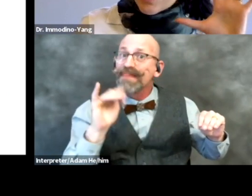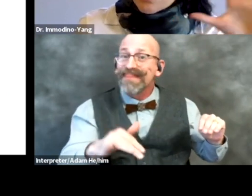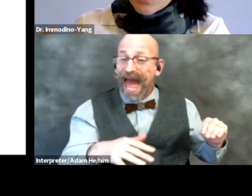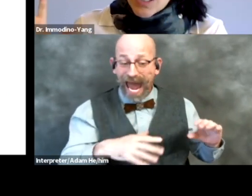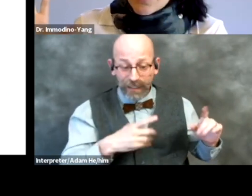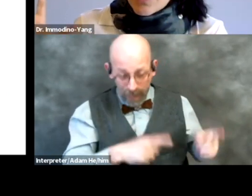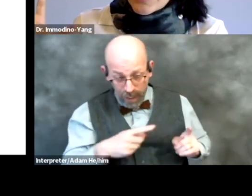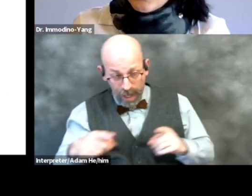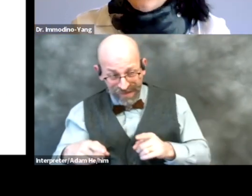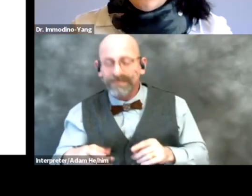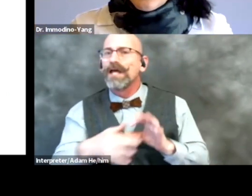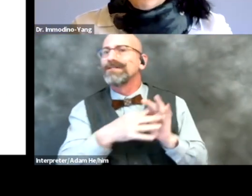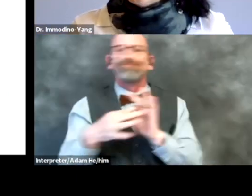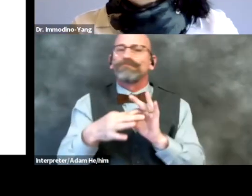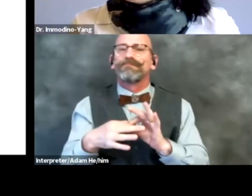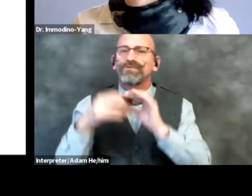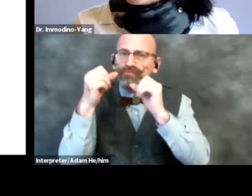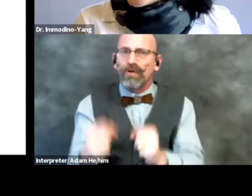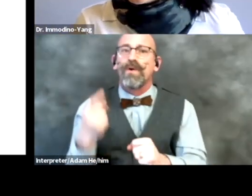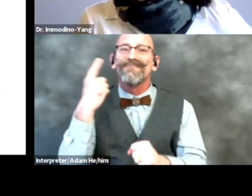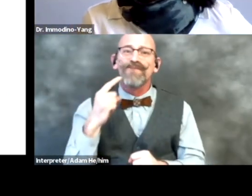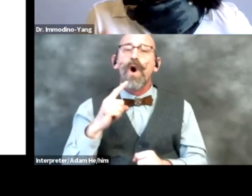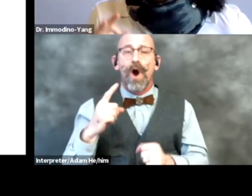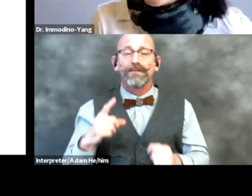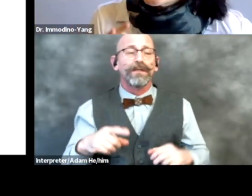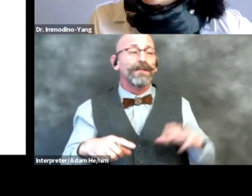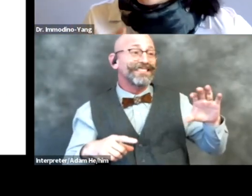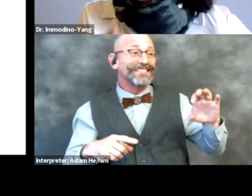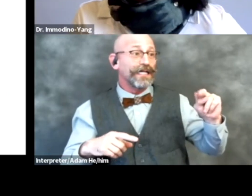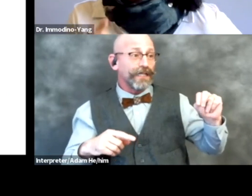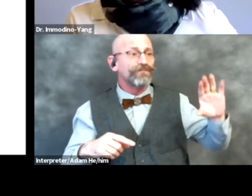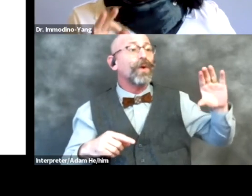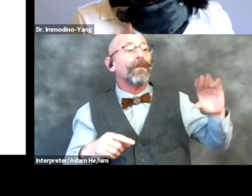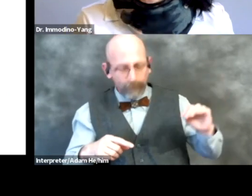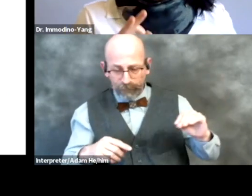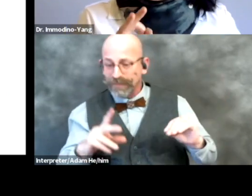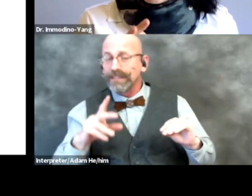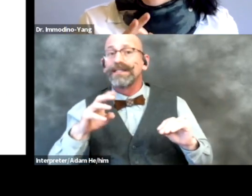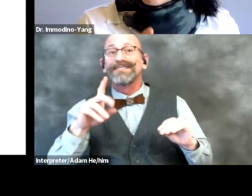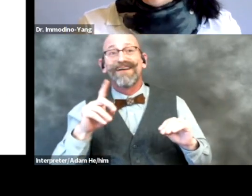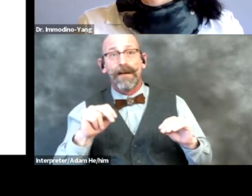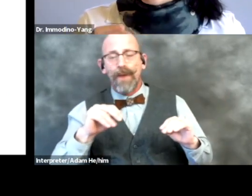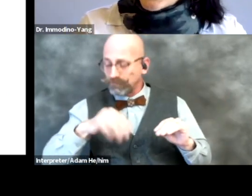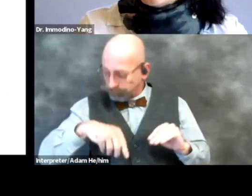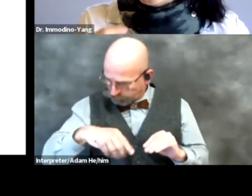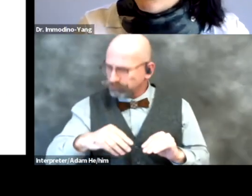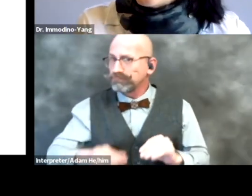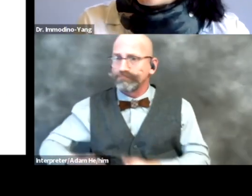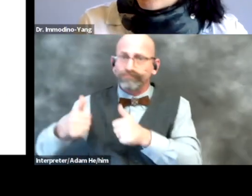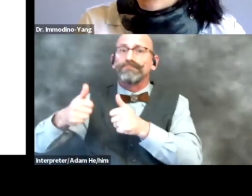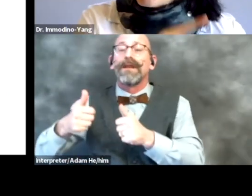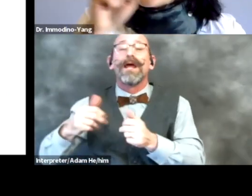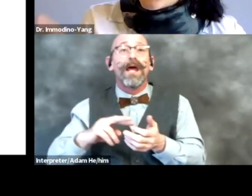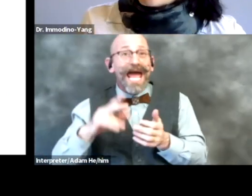default mode systems and the thinking. And if the kid says they're really strongly emotionally engaged at that moment, we get